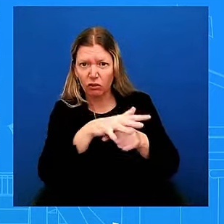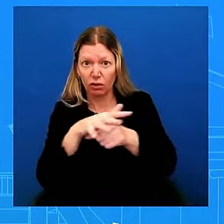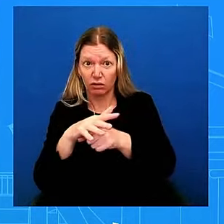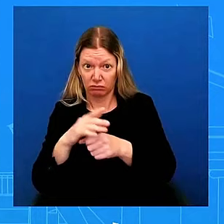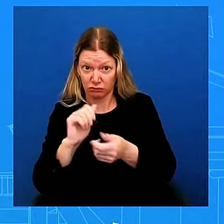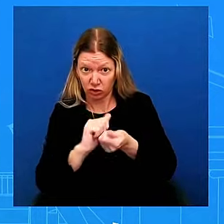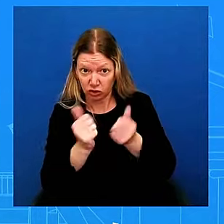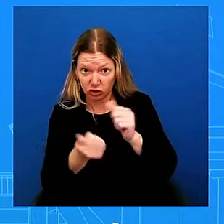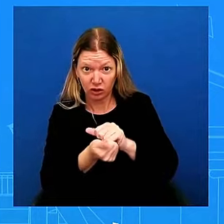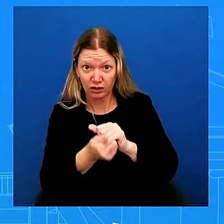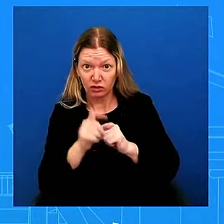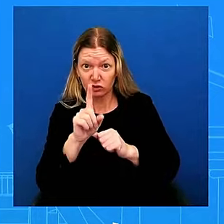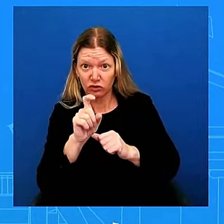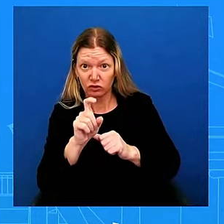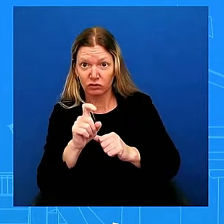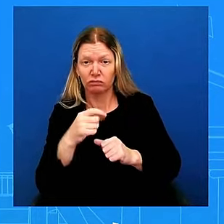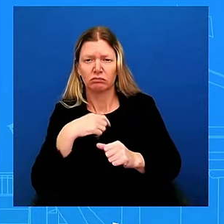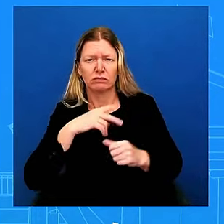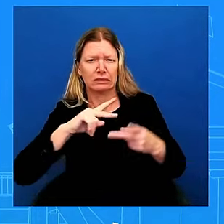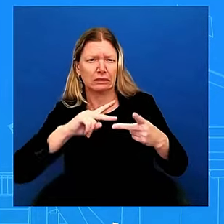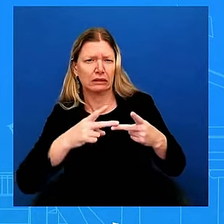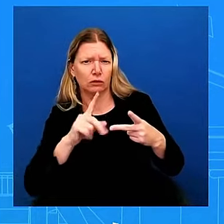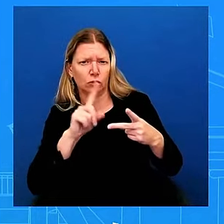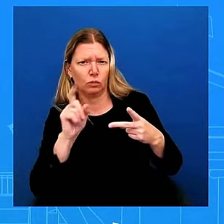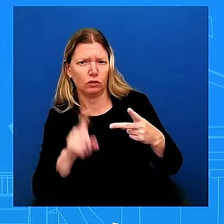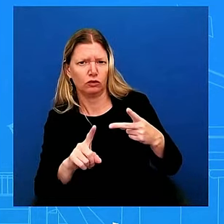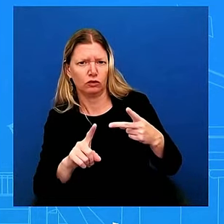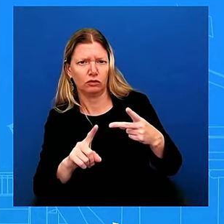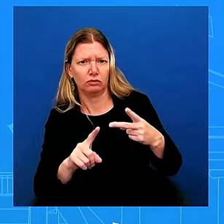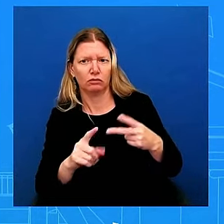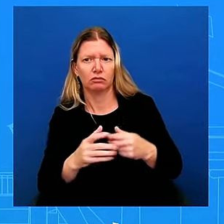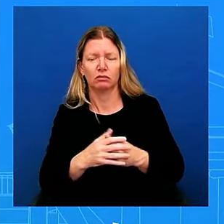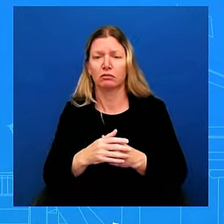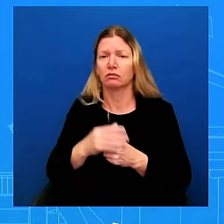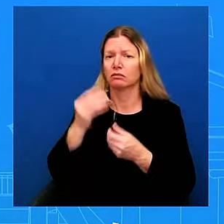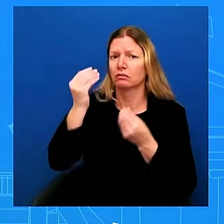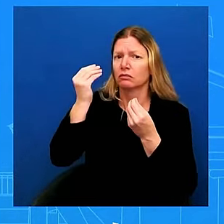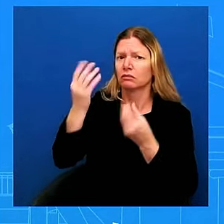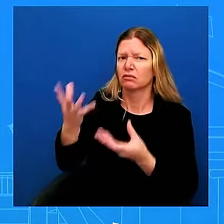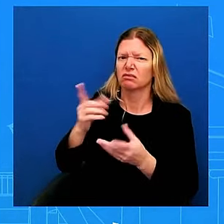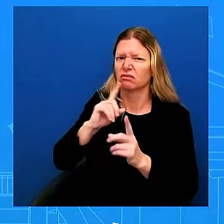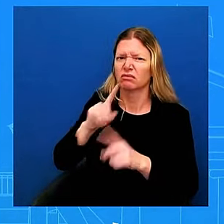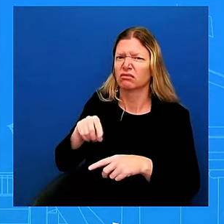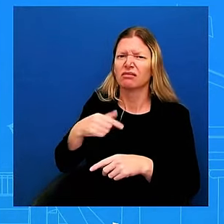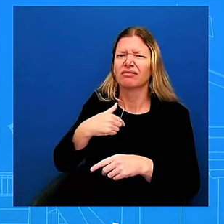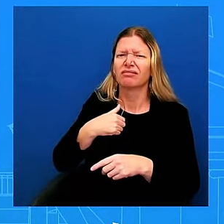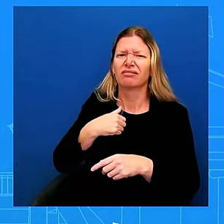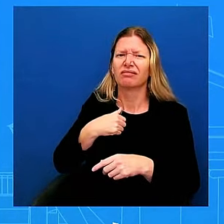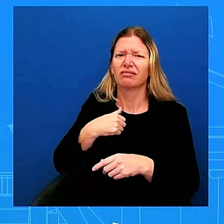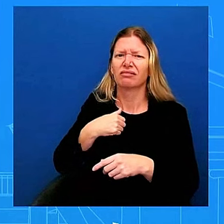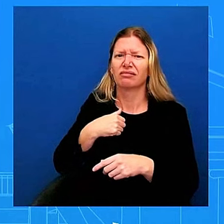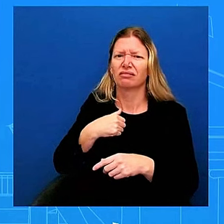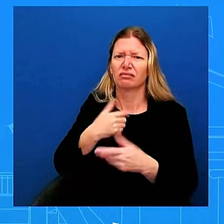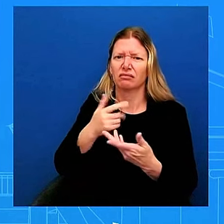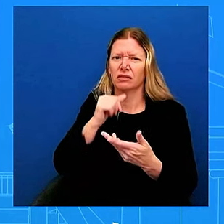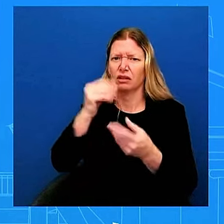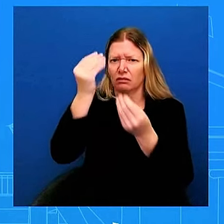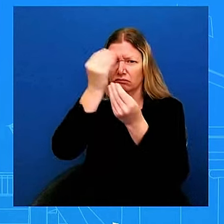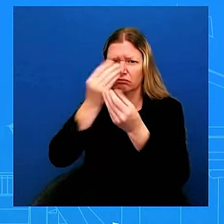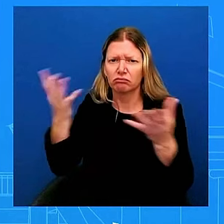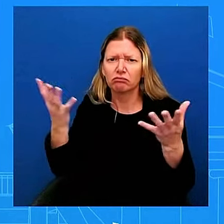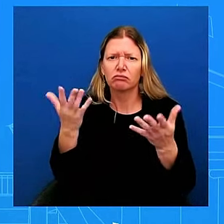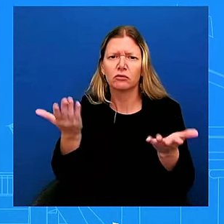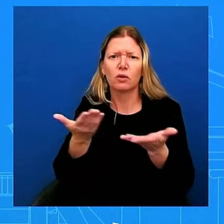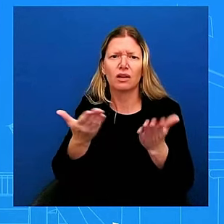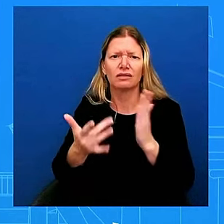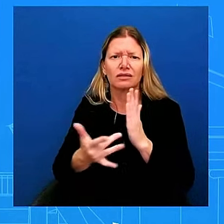question as well. So I'm not in a position to share particulars because we do not disclose tactics, techniques, and procedures.